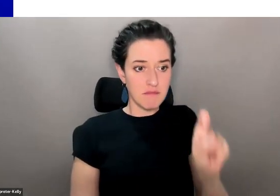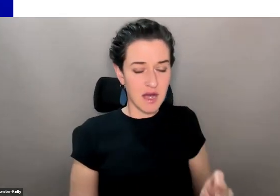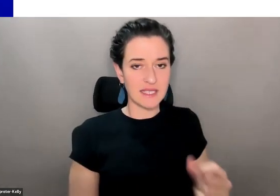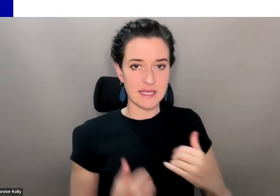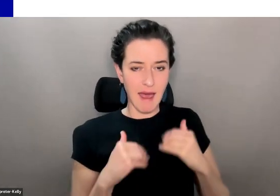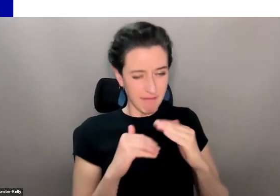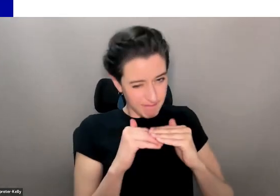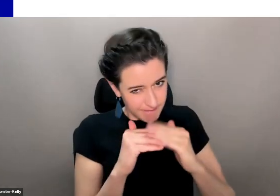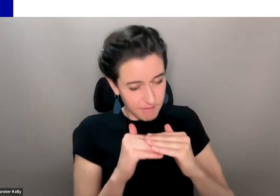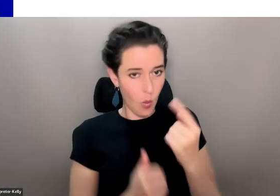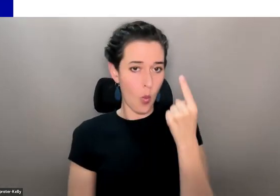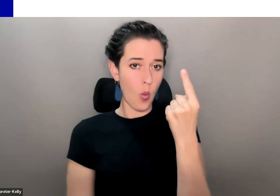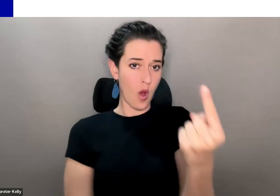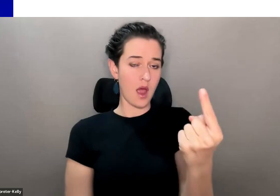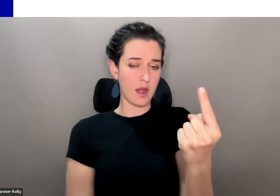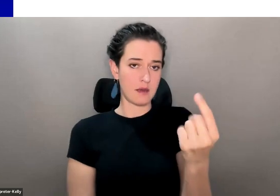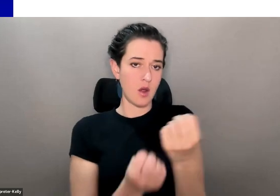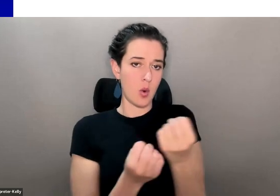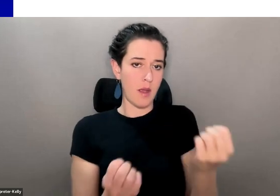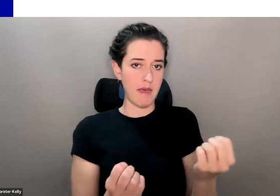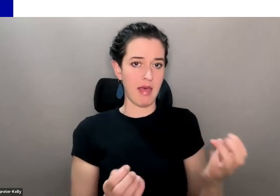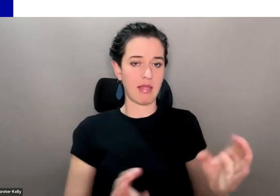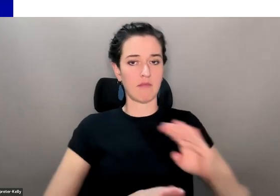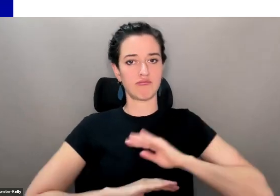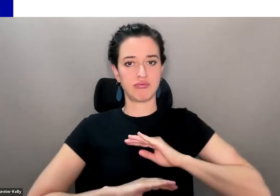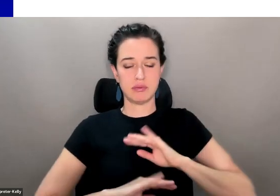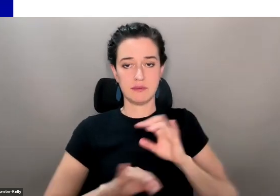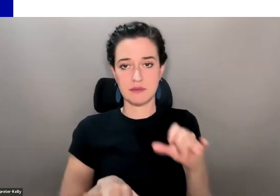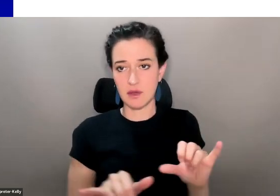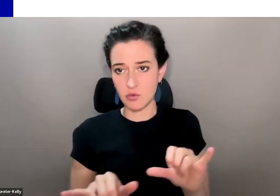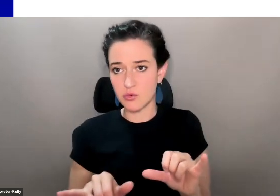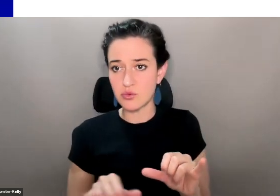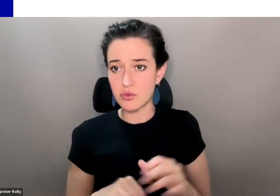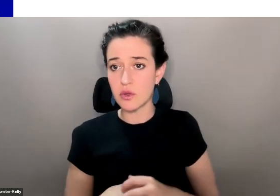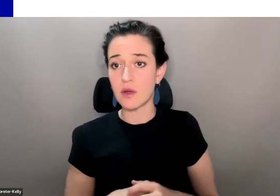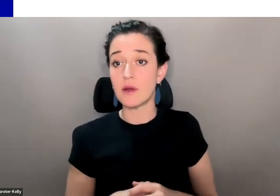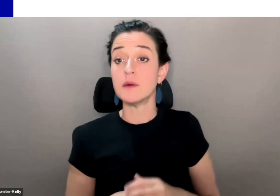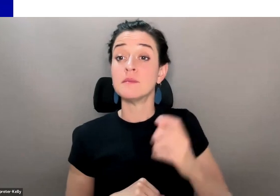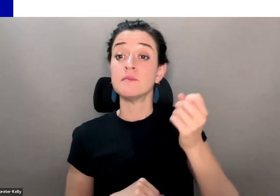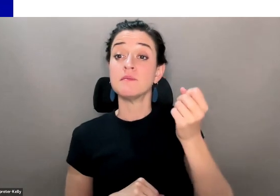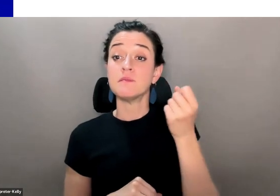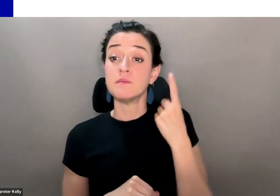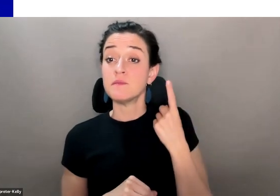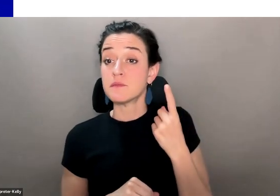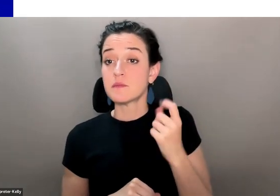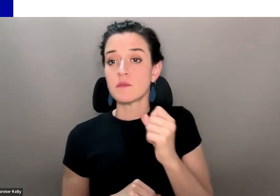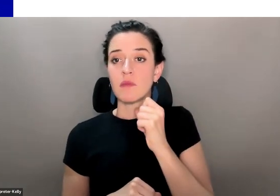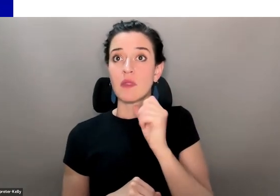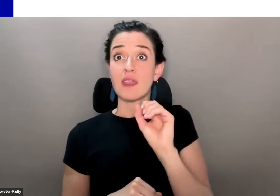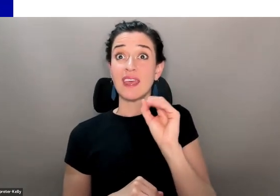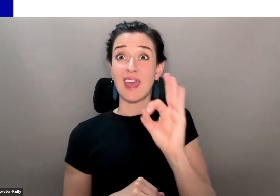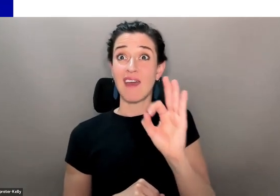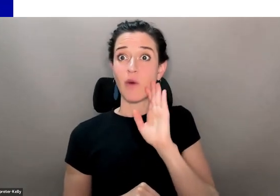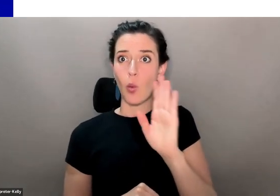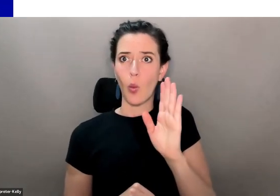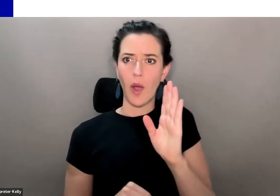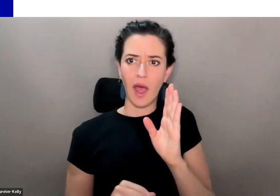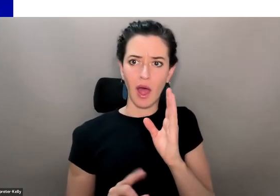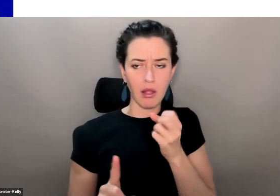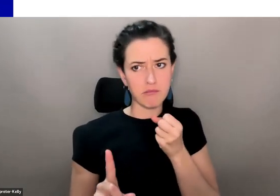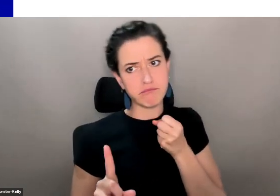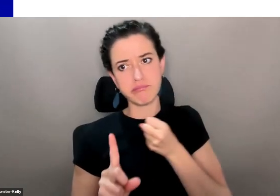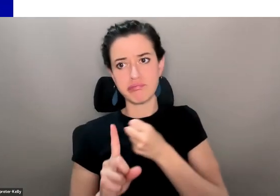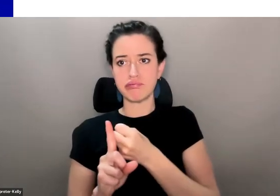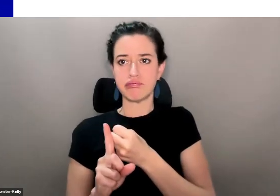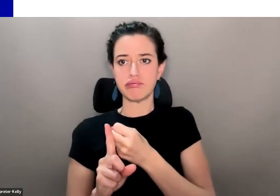these standards. However, recipients are not required to take actions that would result in a fundamental alteration or undue financial